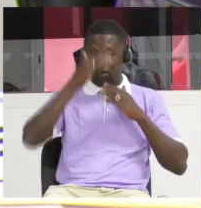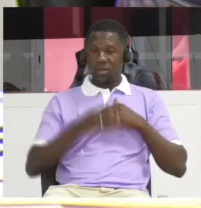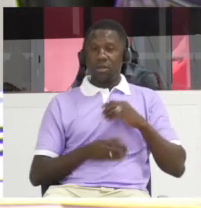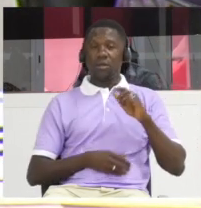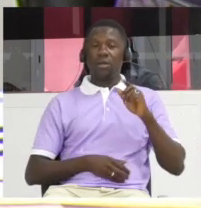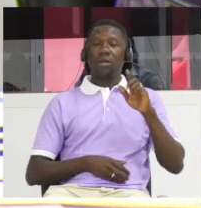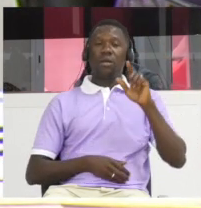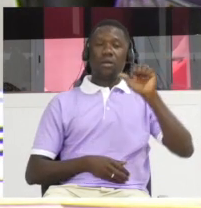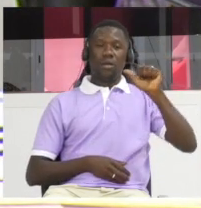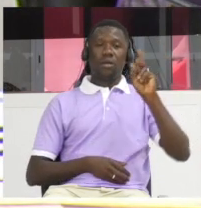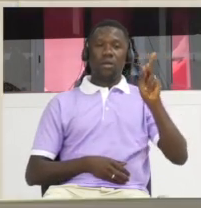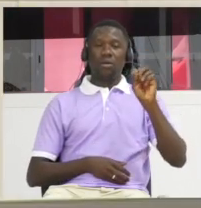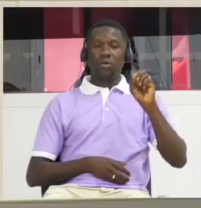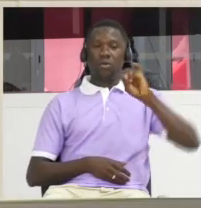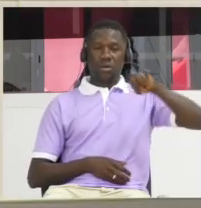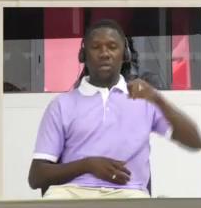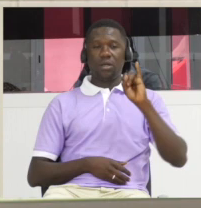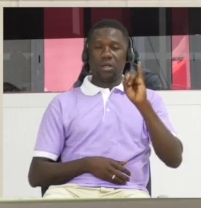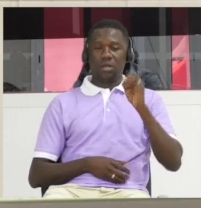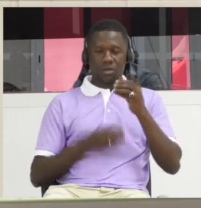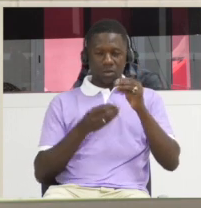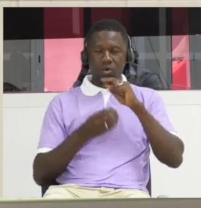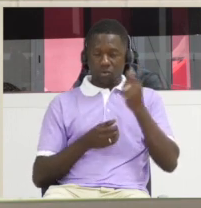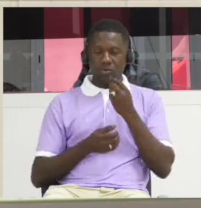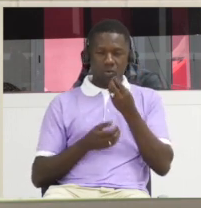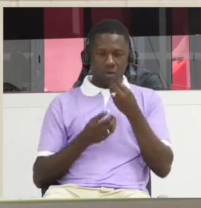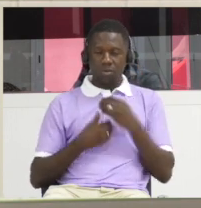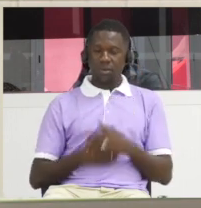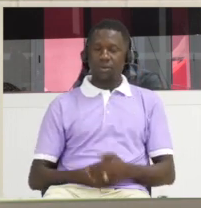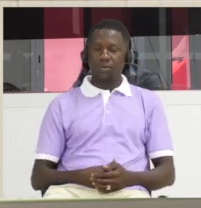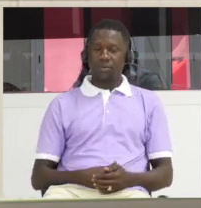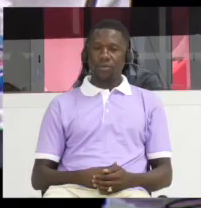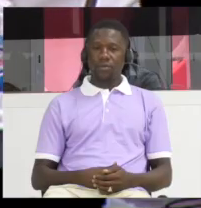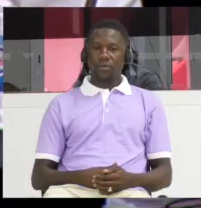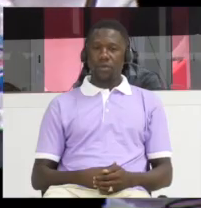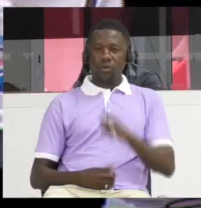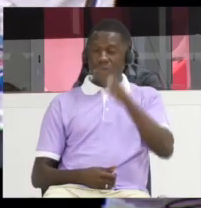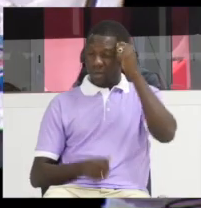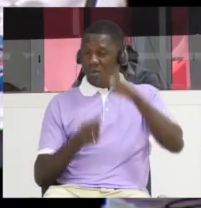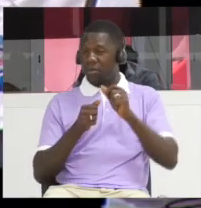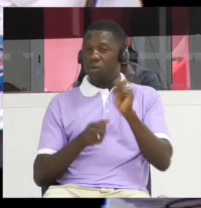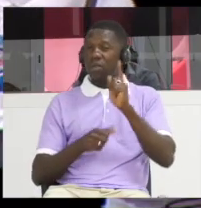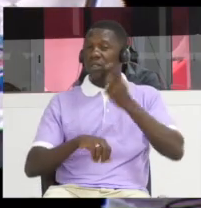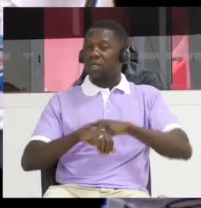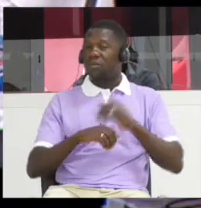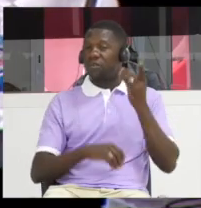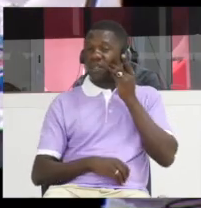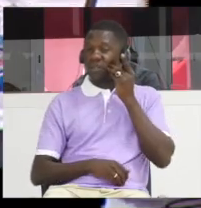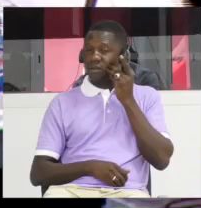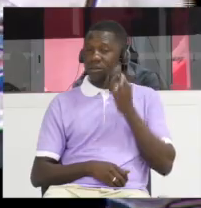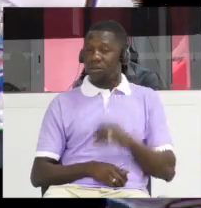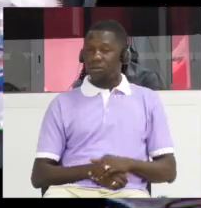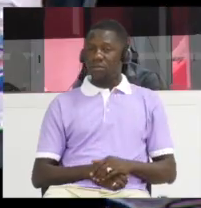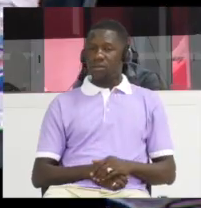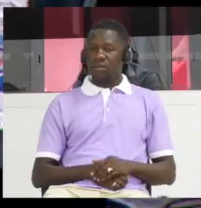there, Colonel Akoji, also called. And Do you recall at what time of the day you received this information? This